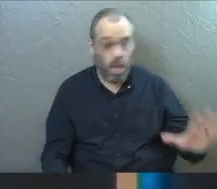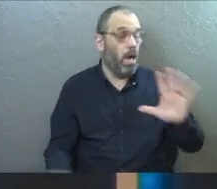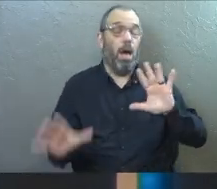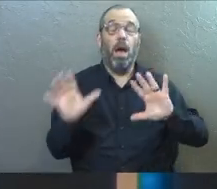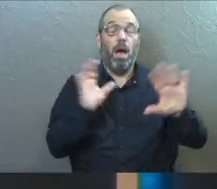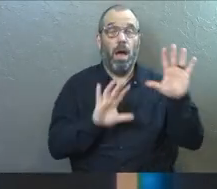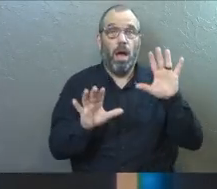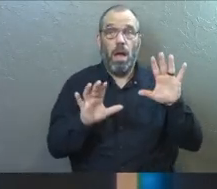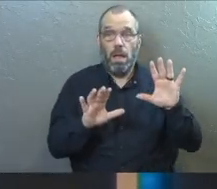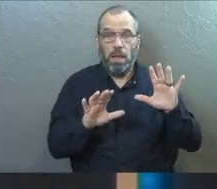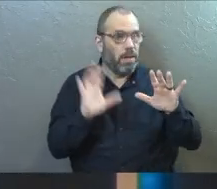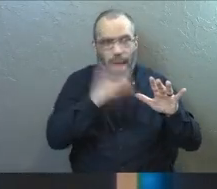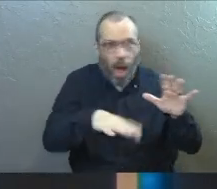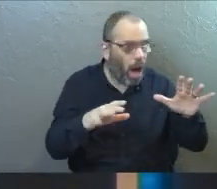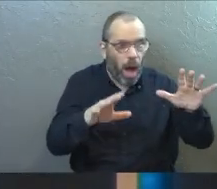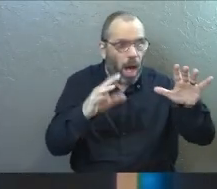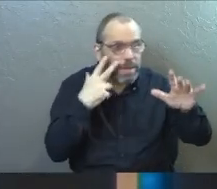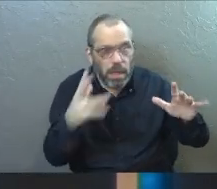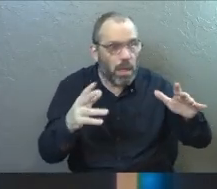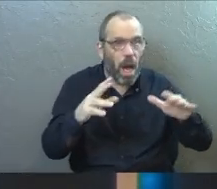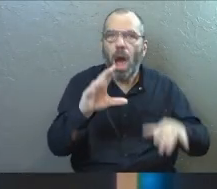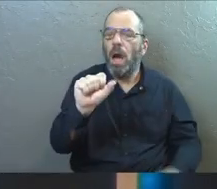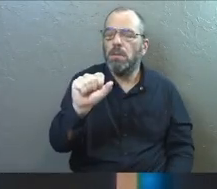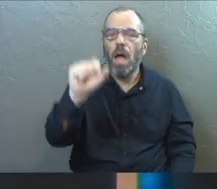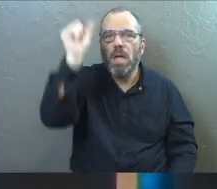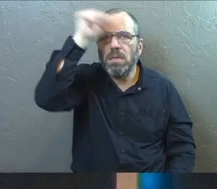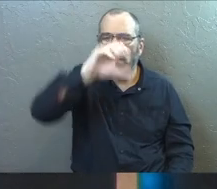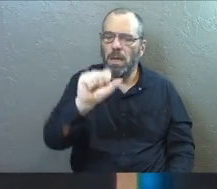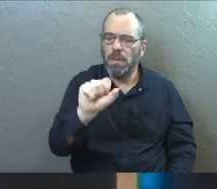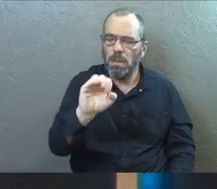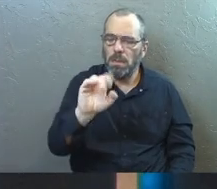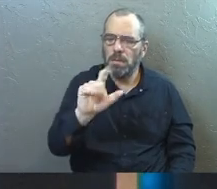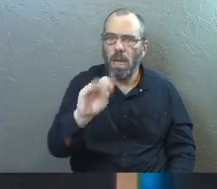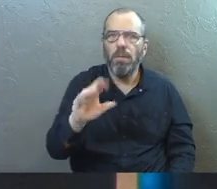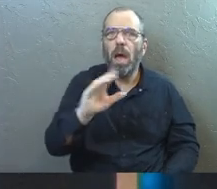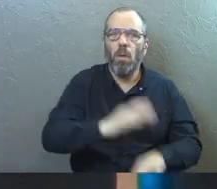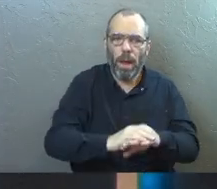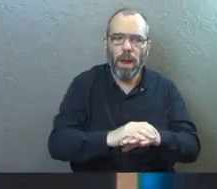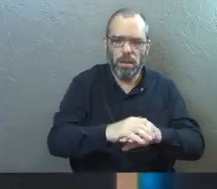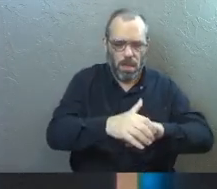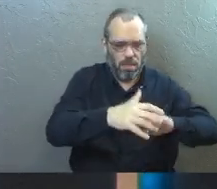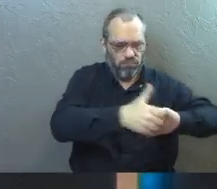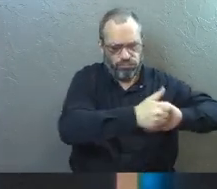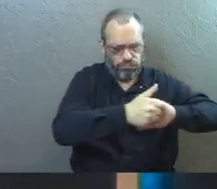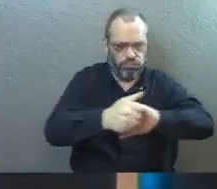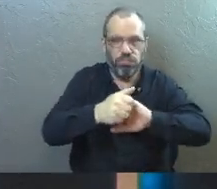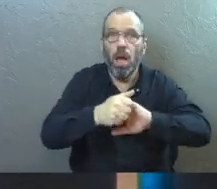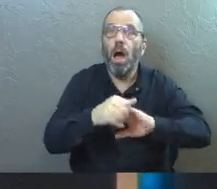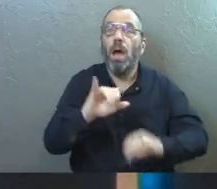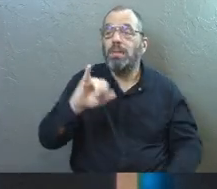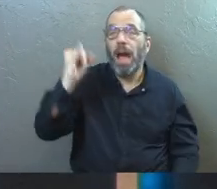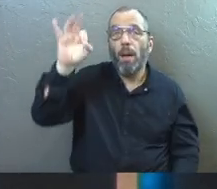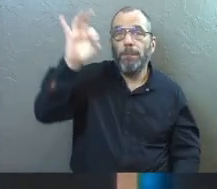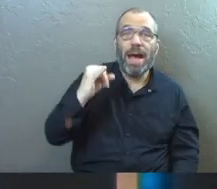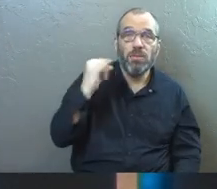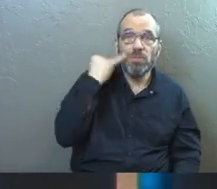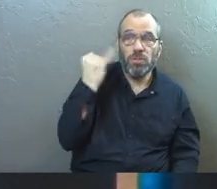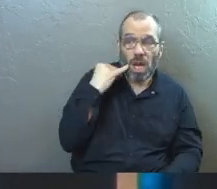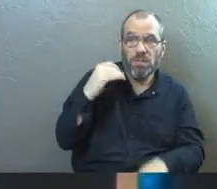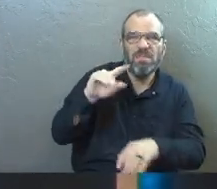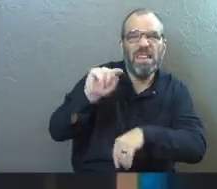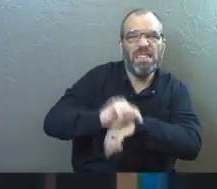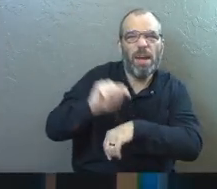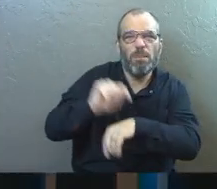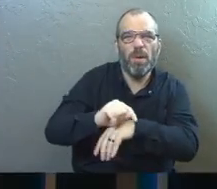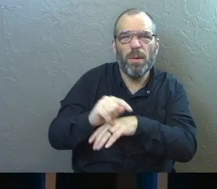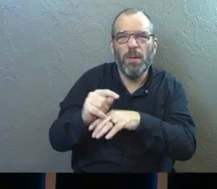astounded. They all rushed out in amazement to Solomon's colonnade, where the man was holding tightly to Peter and John. Last week, Josh kind of dug into the layout of the temple,